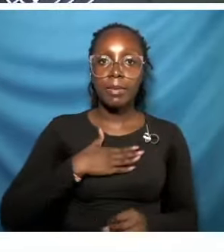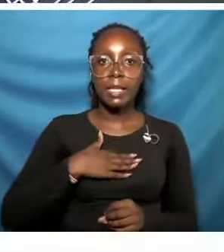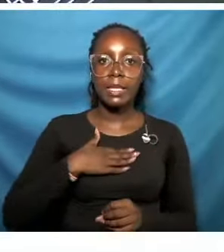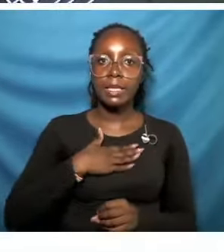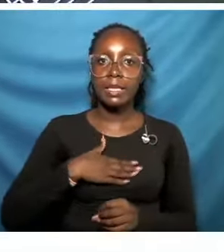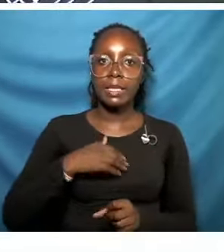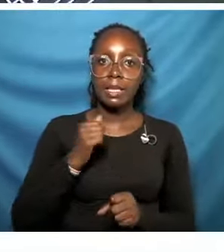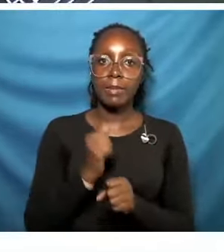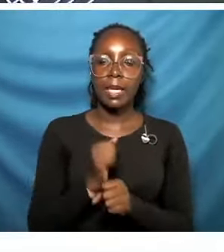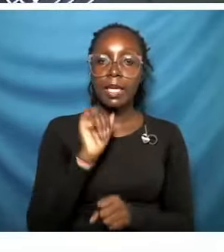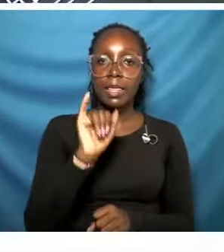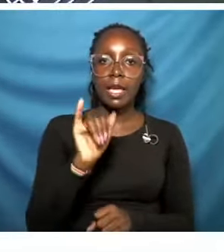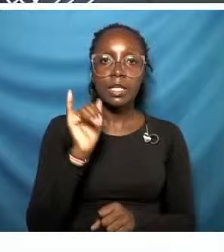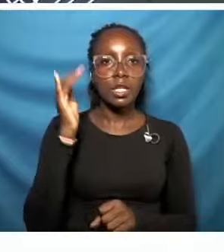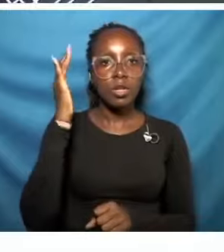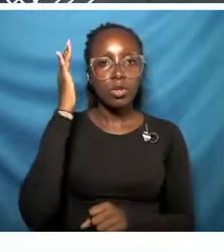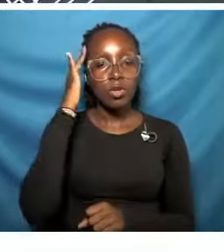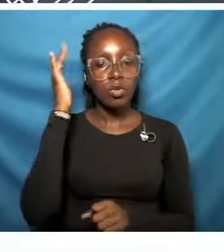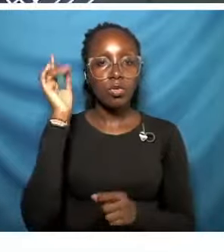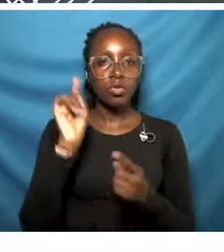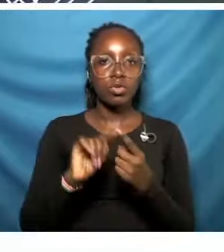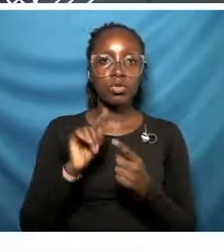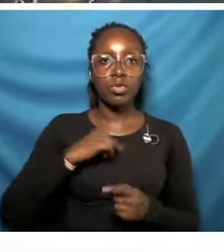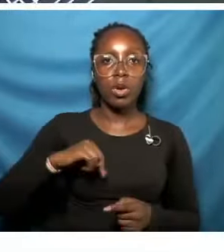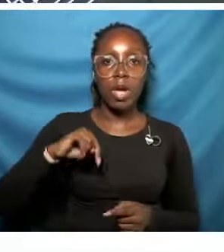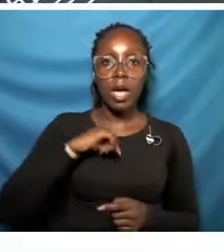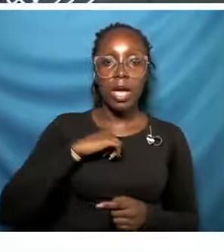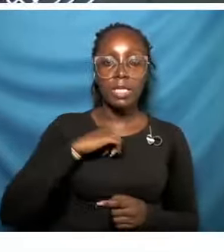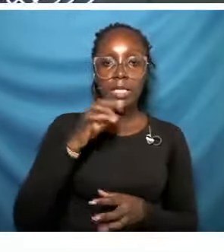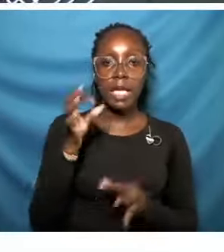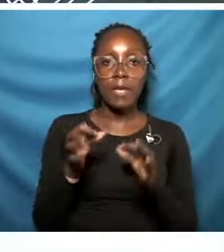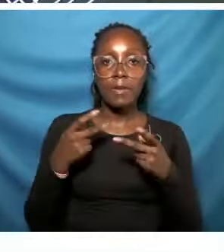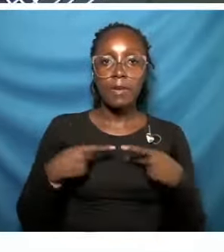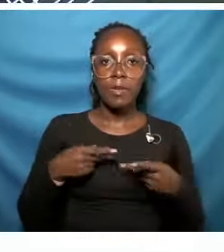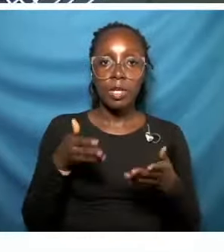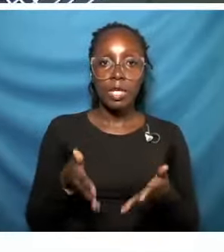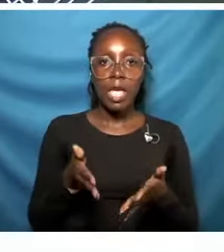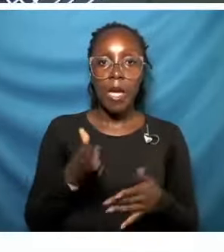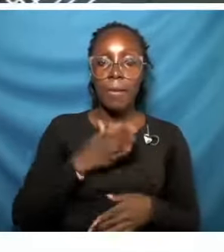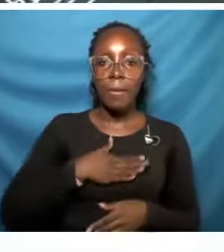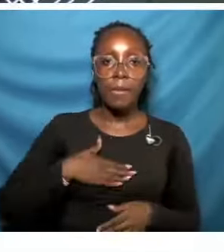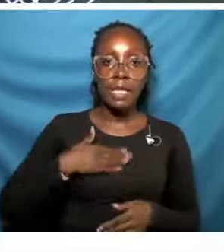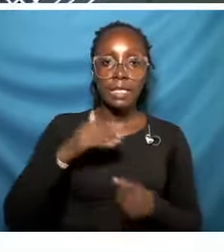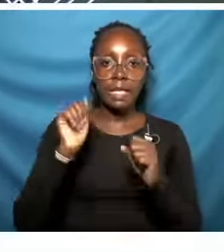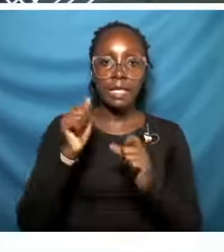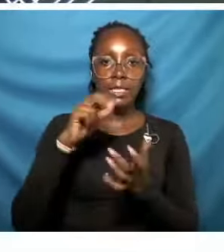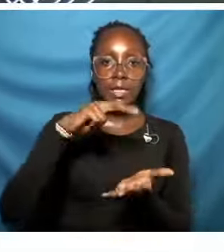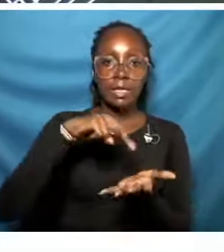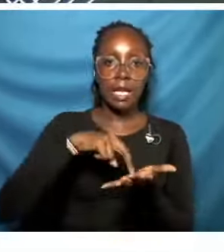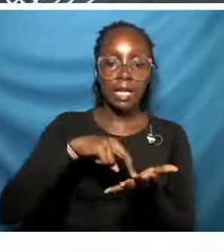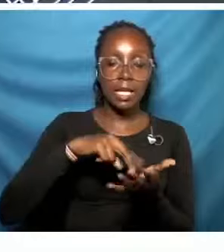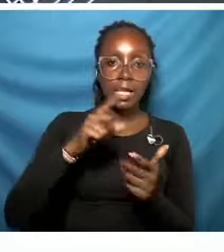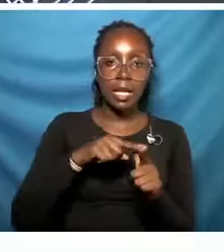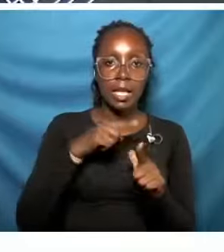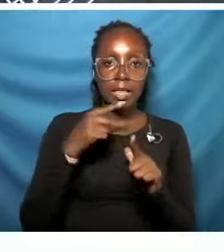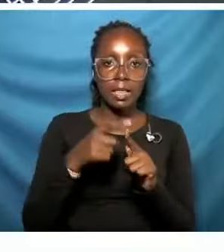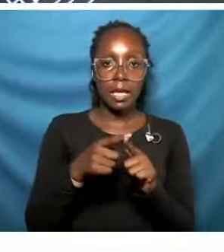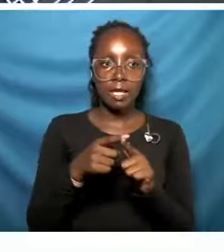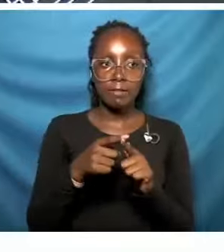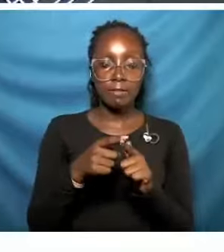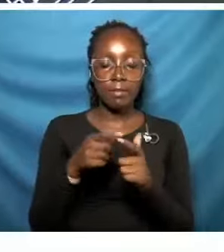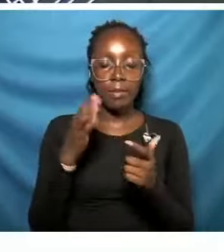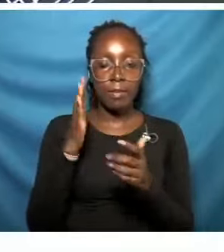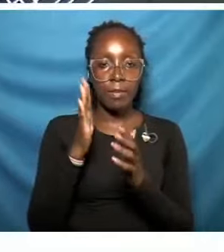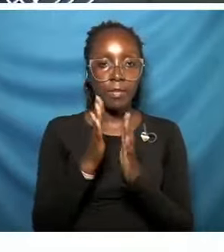known to us formally. If those people are around, please, may you rise up so that we may commend you to the